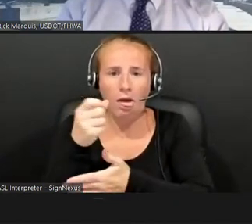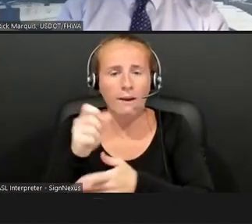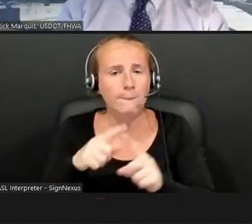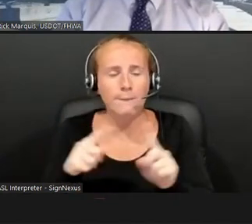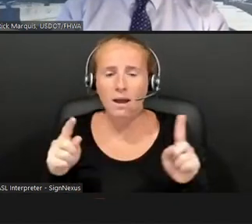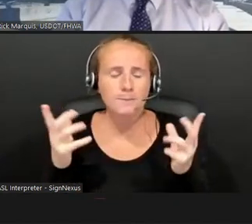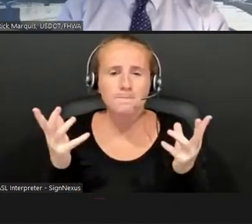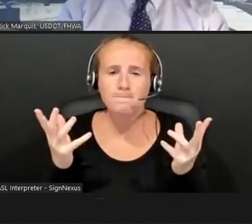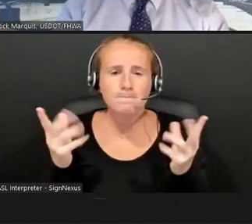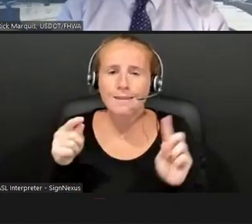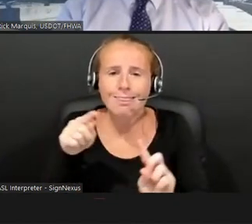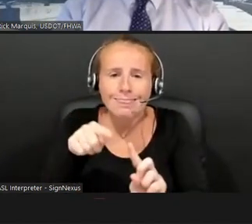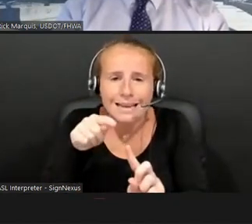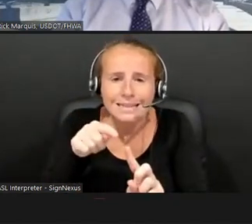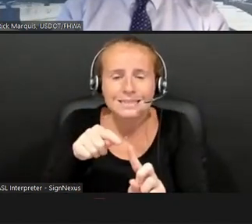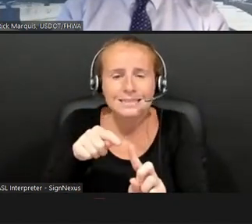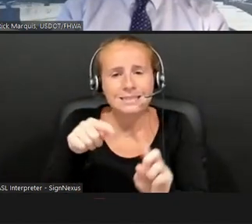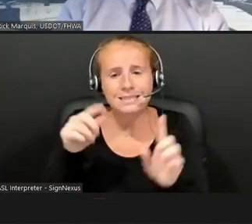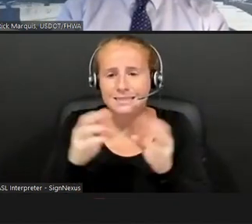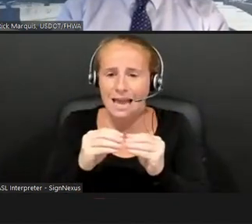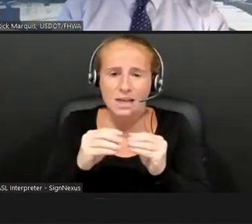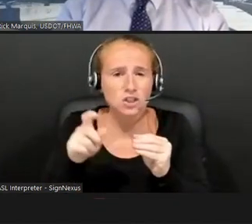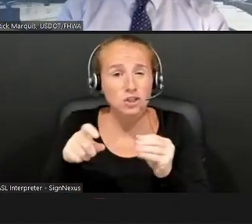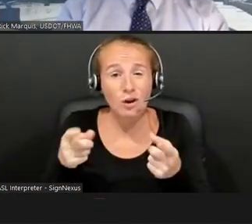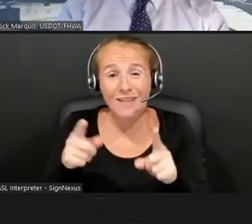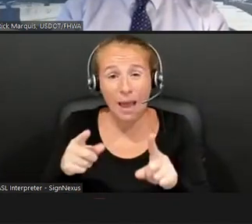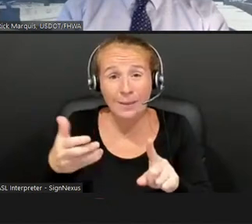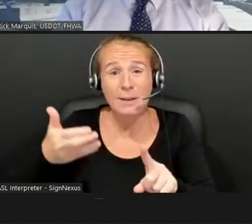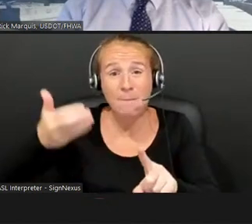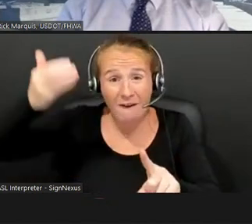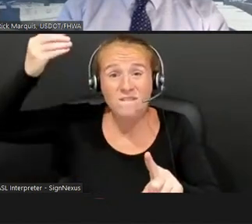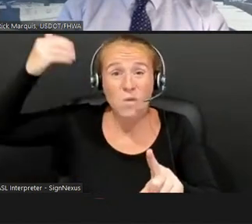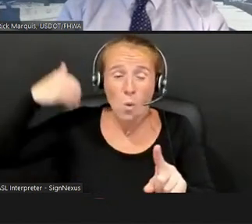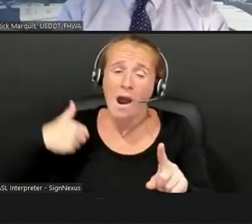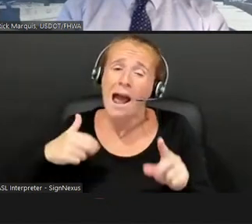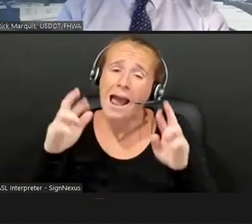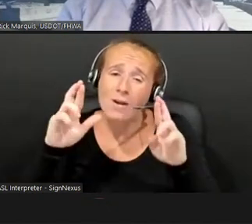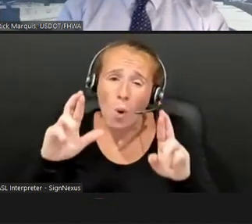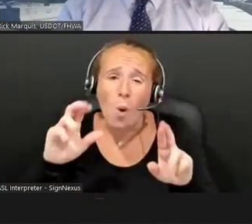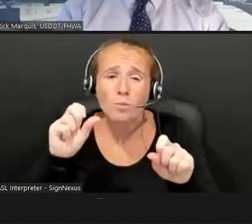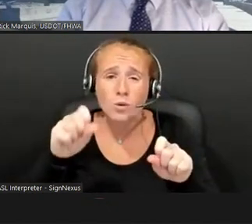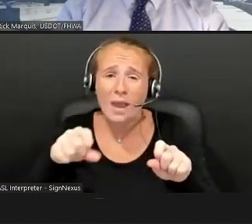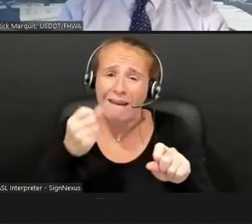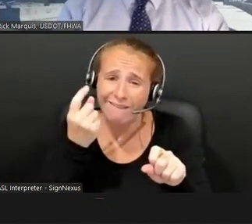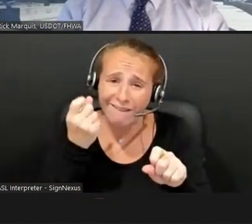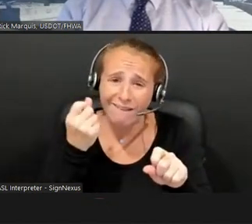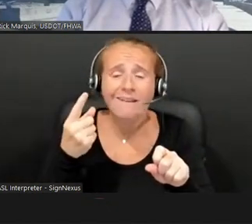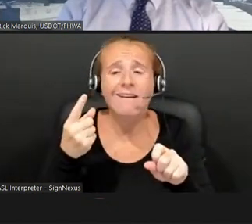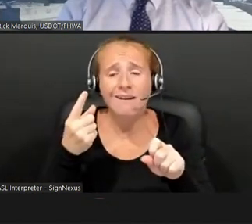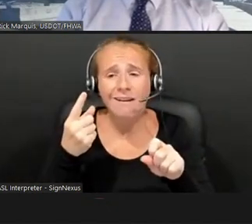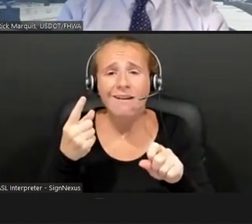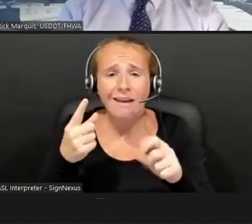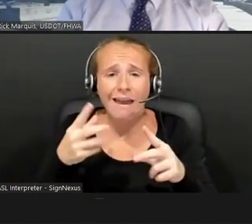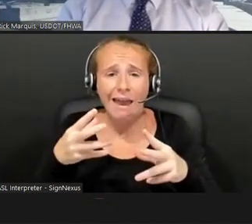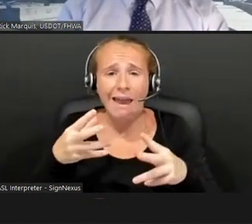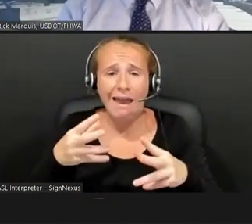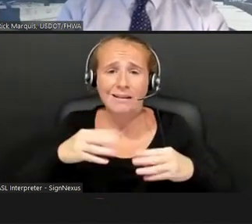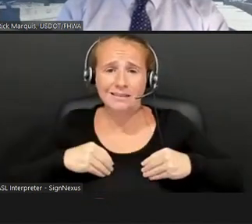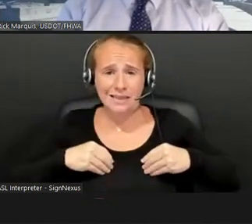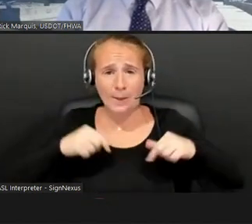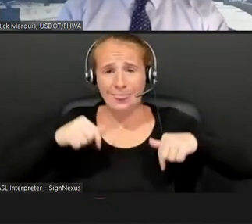that this should have been these sessions should have happened long before um I really hope that you take all of this into consideration people are going to suffer